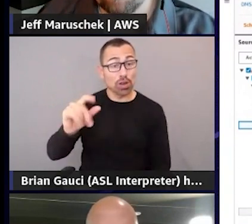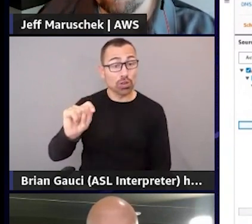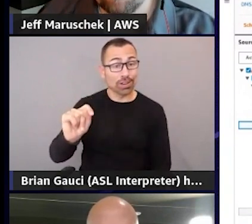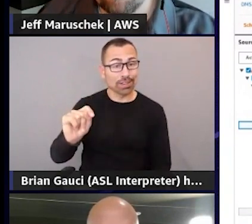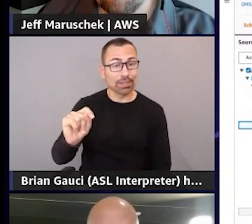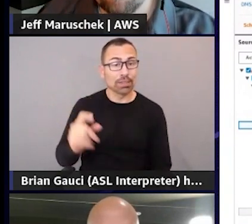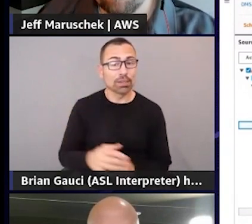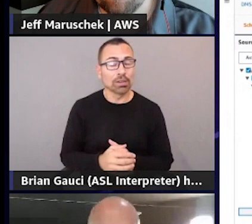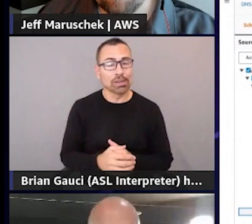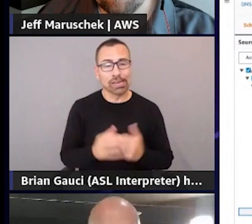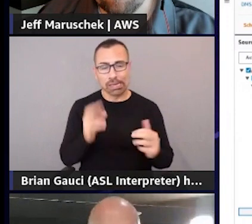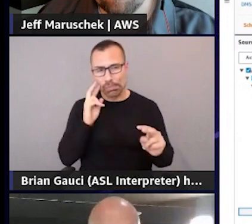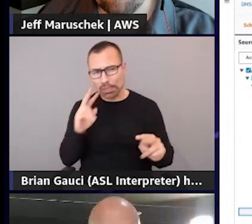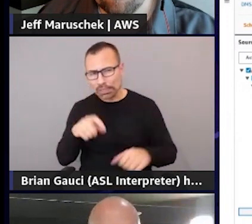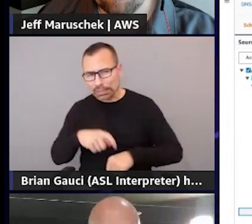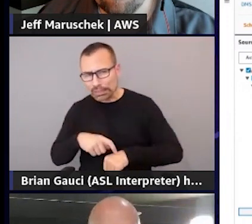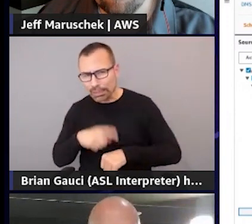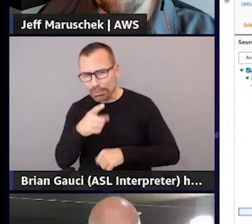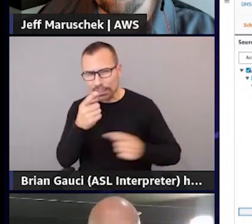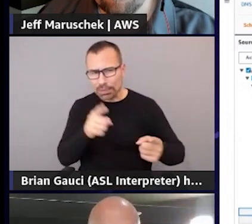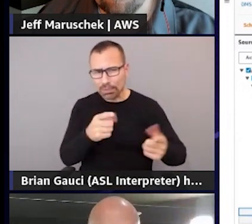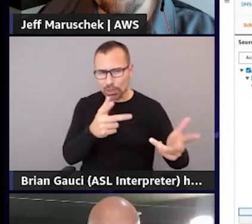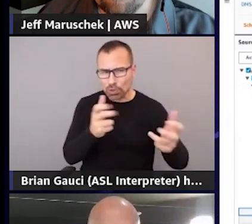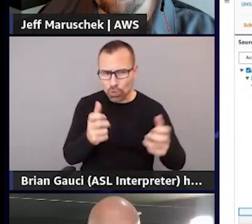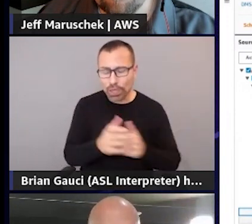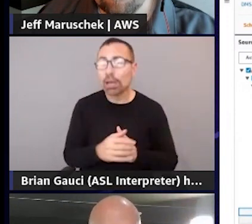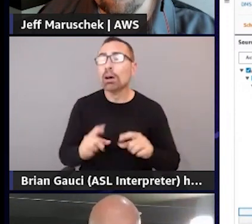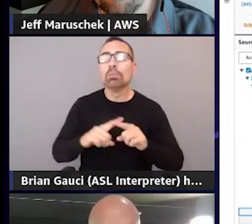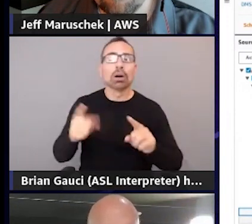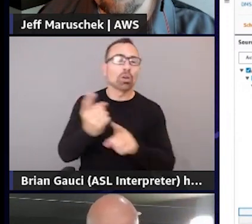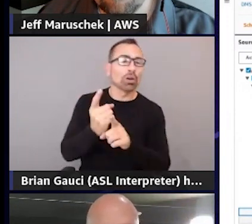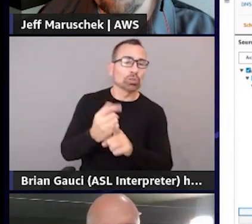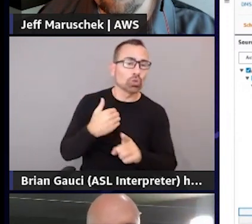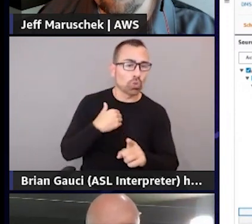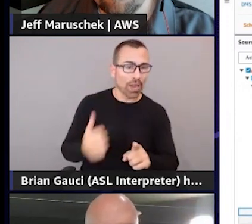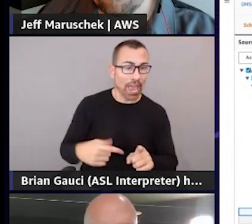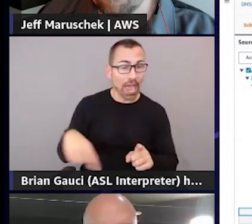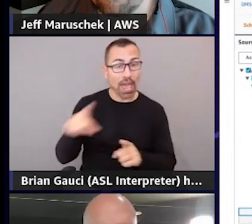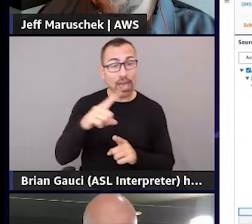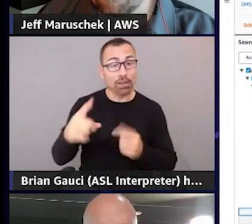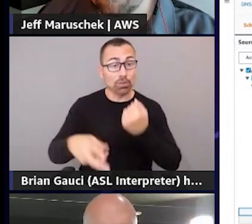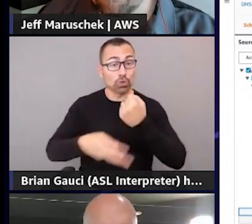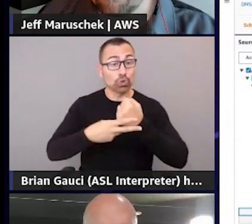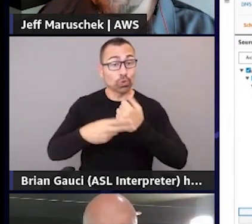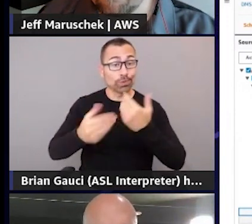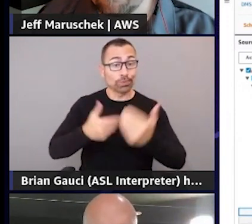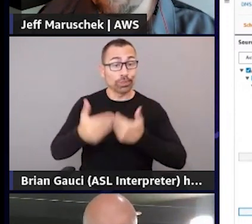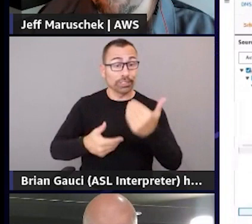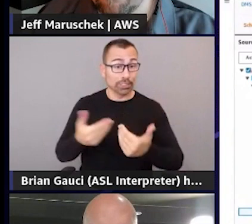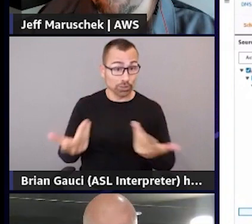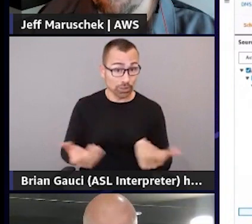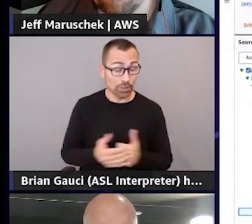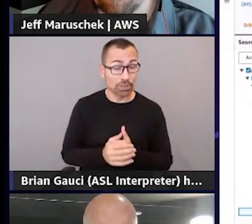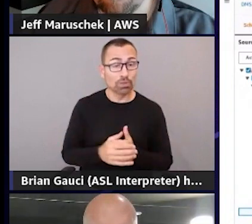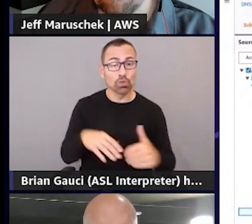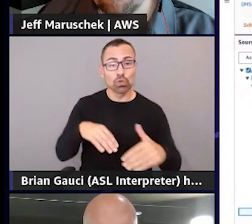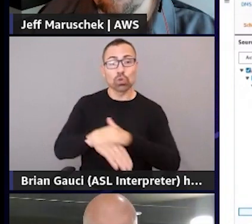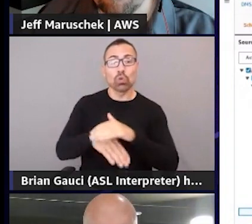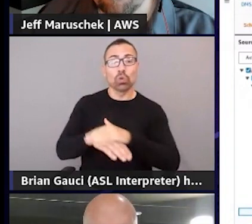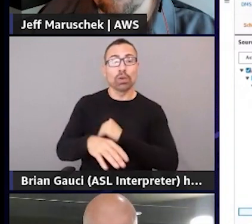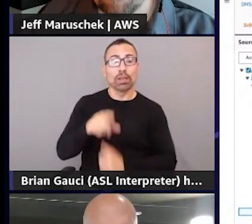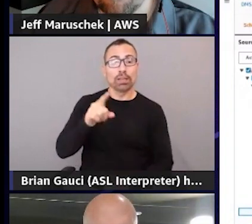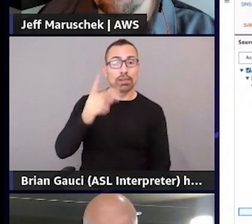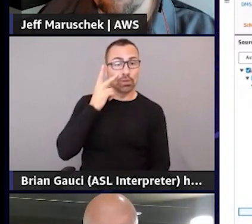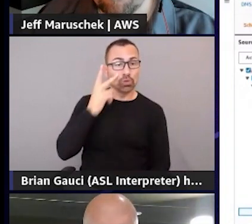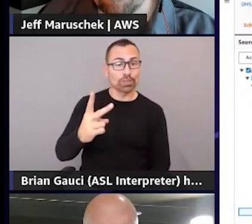time, so we'll do it pretty quick. We've also got a stored procedure in here. If I go in, you can see here's the